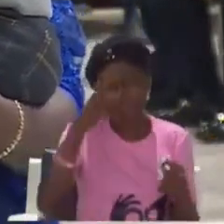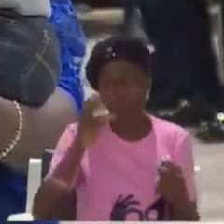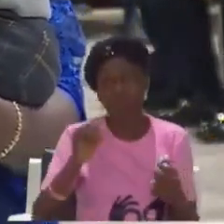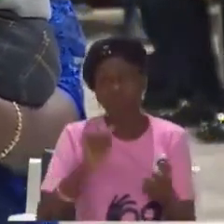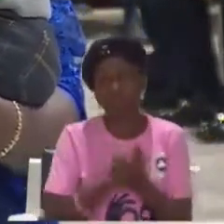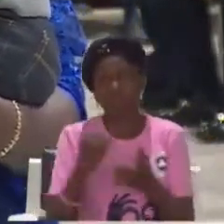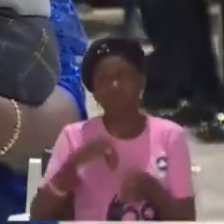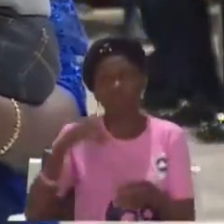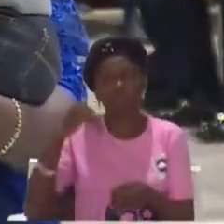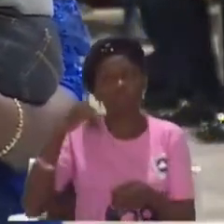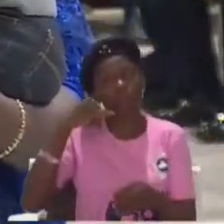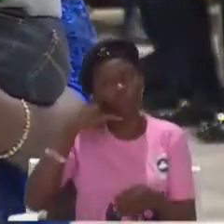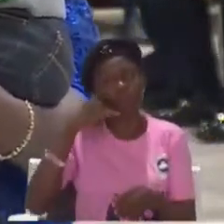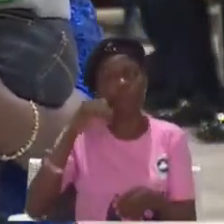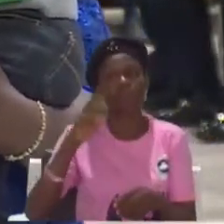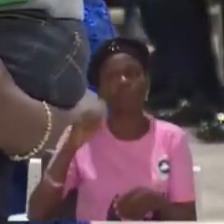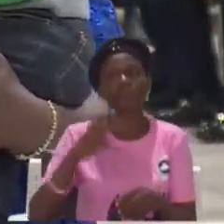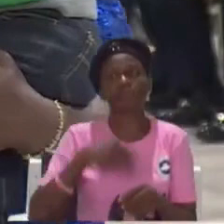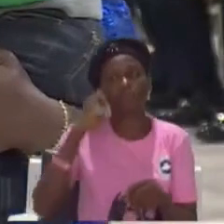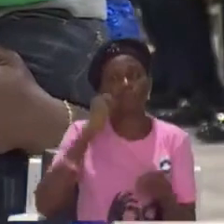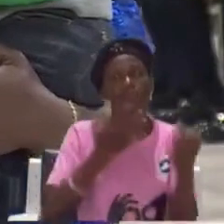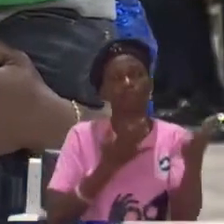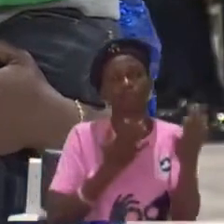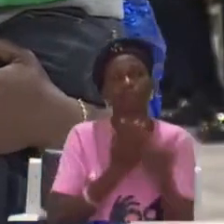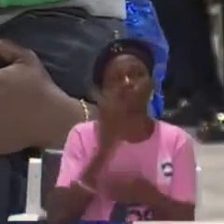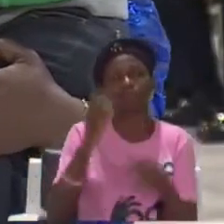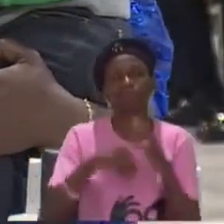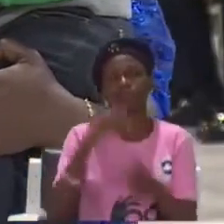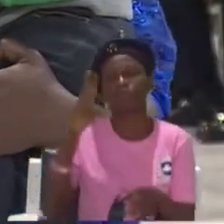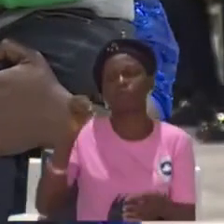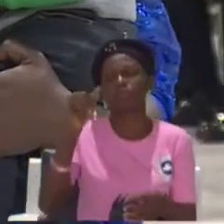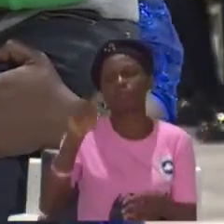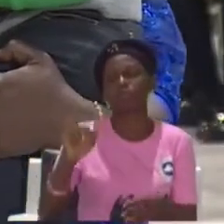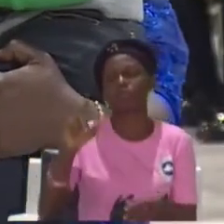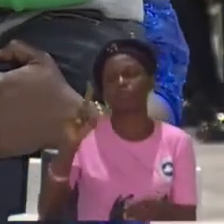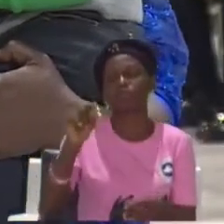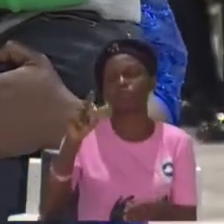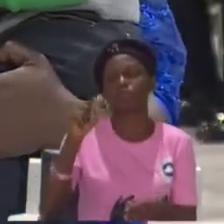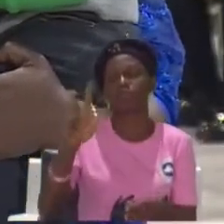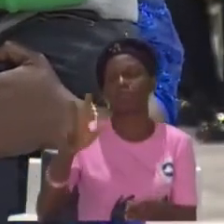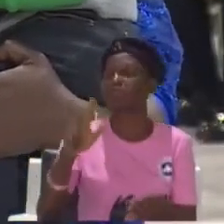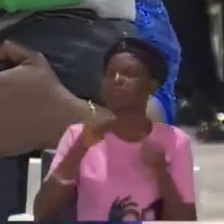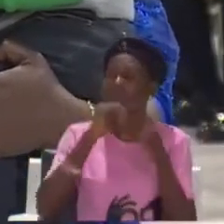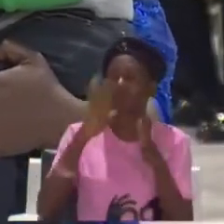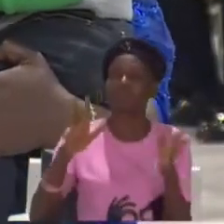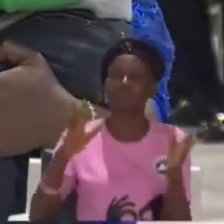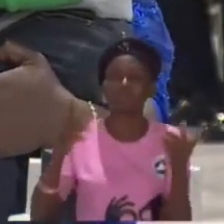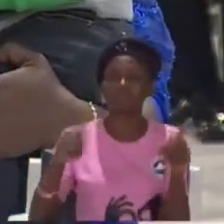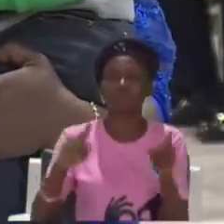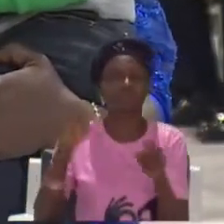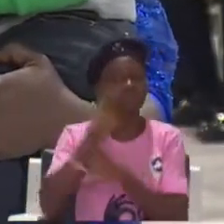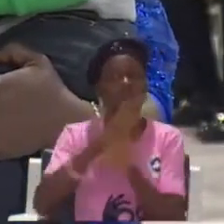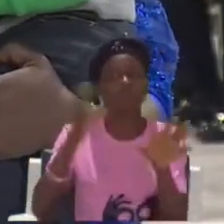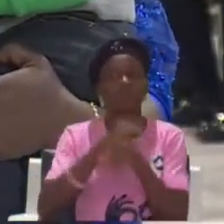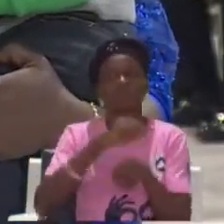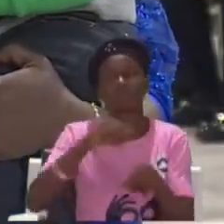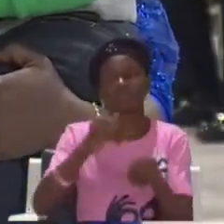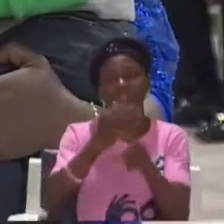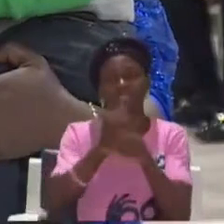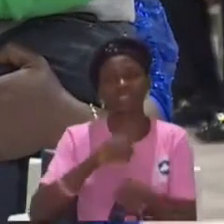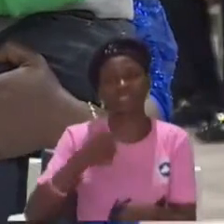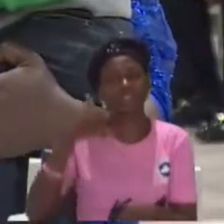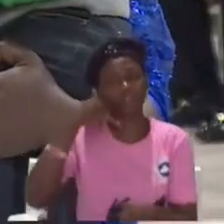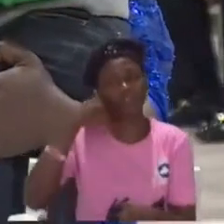they will call me up. And I waited throughout in May 2023. Nothing, I didn't get any call. But on